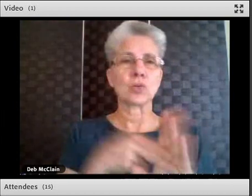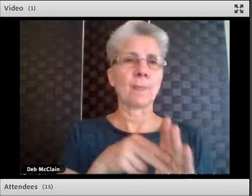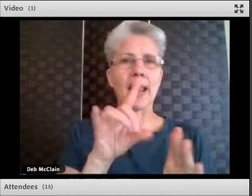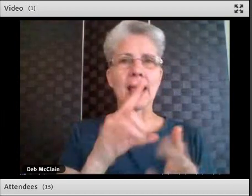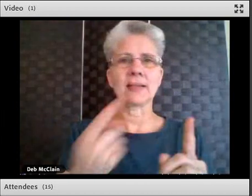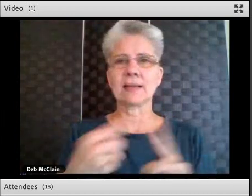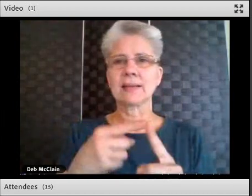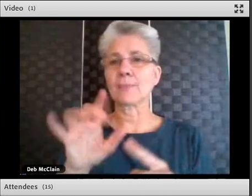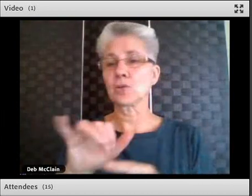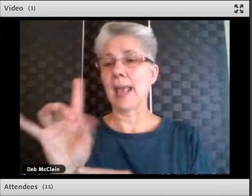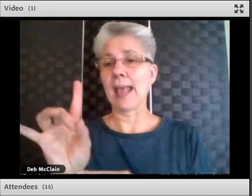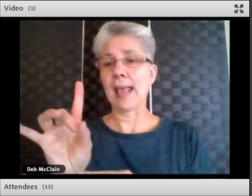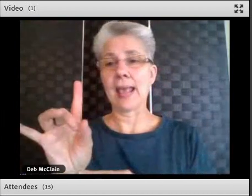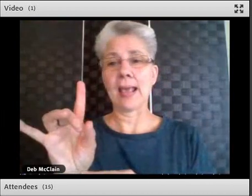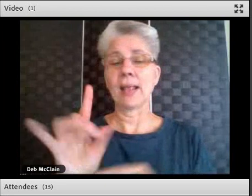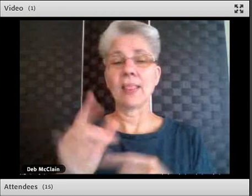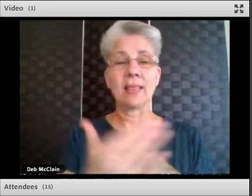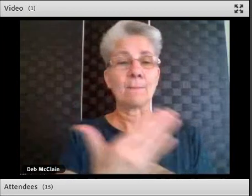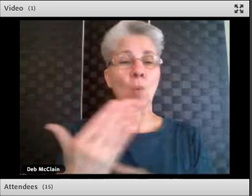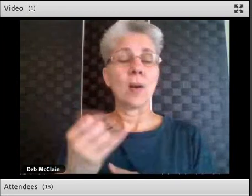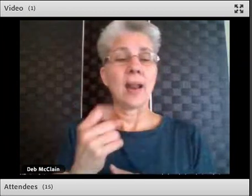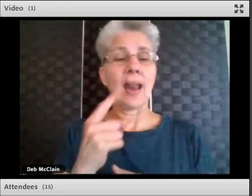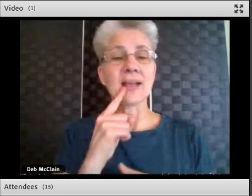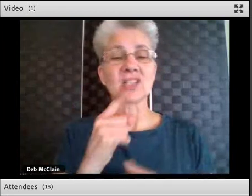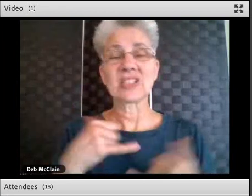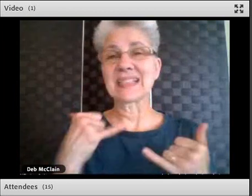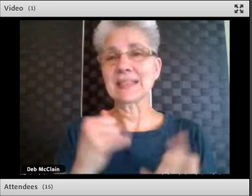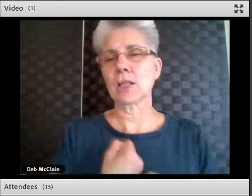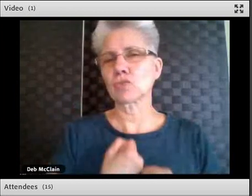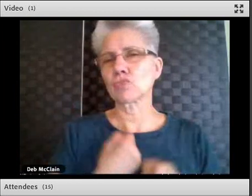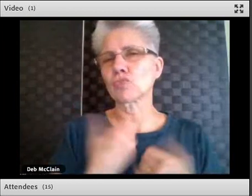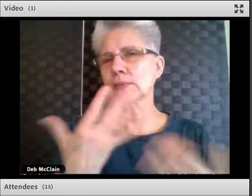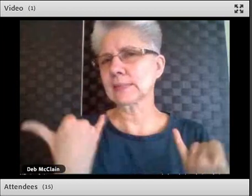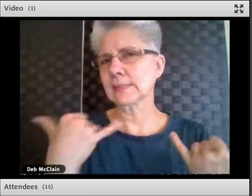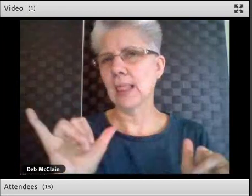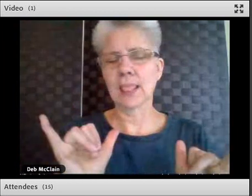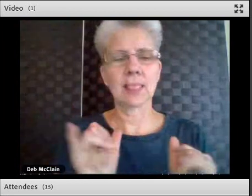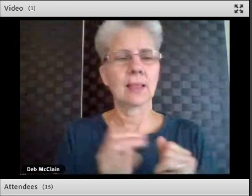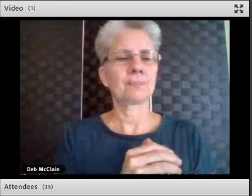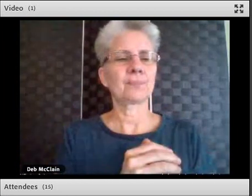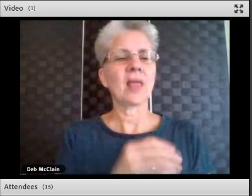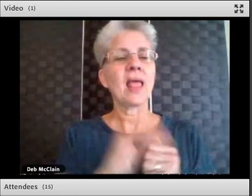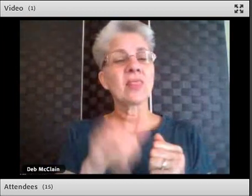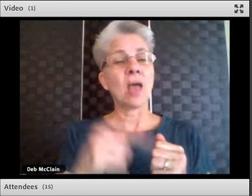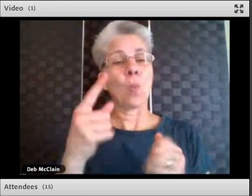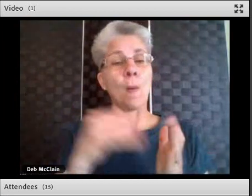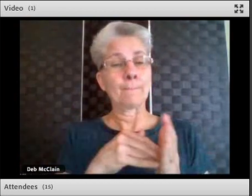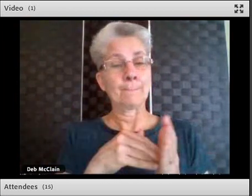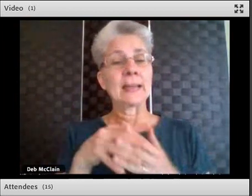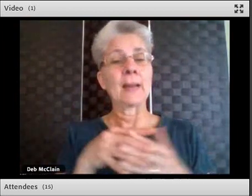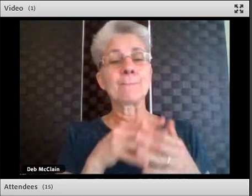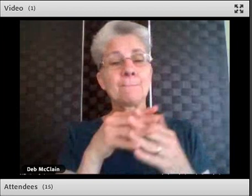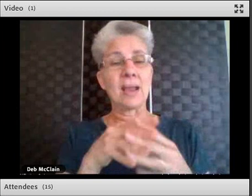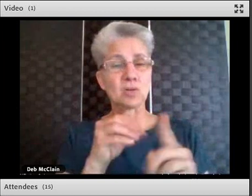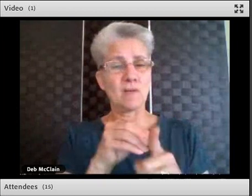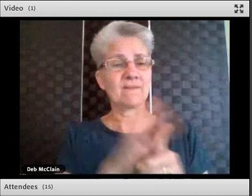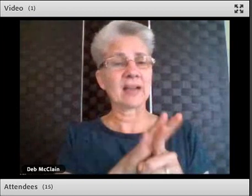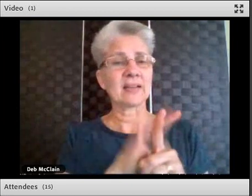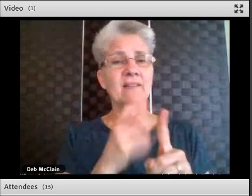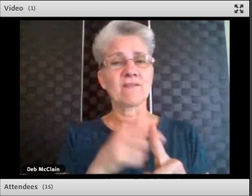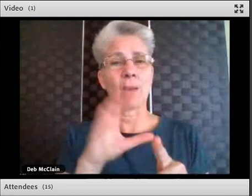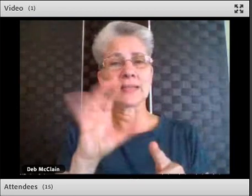doesn't get up until 8 the next morning, and she's still exhausted. So about 1 million Americans are